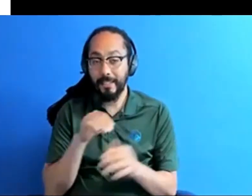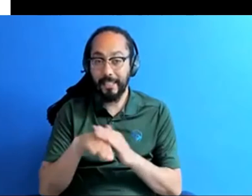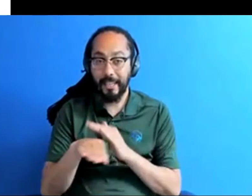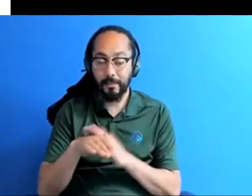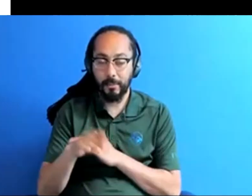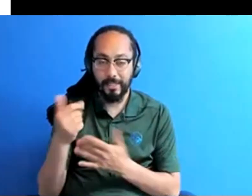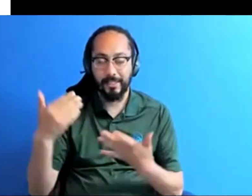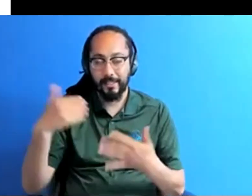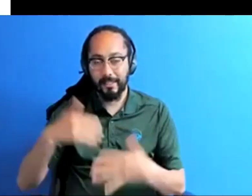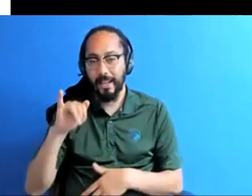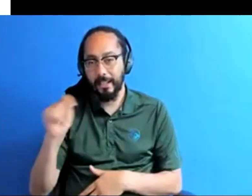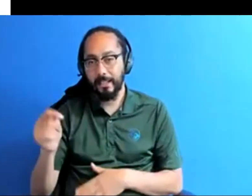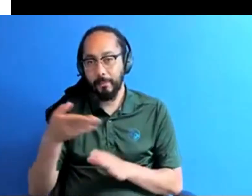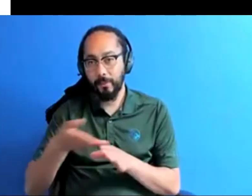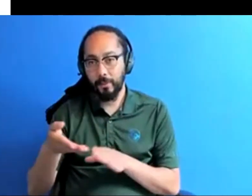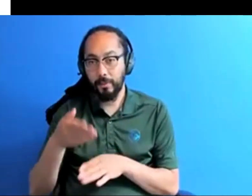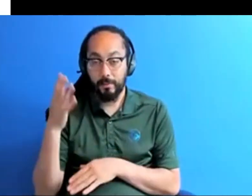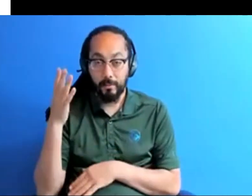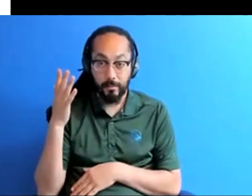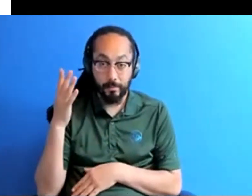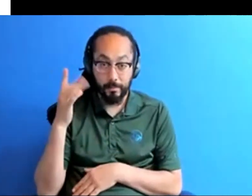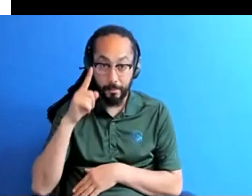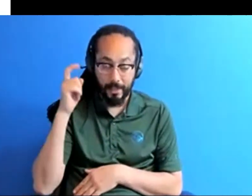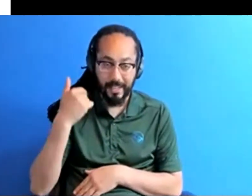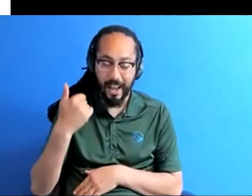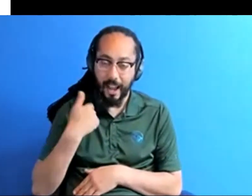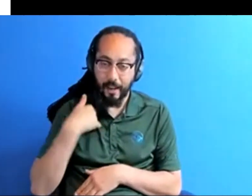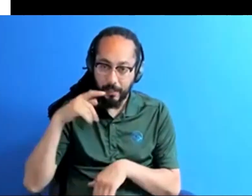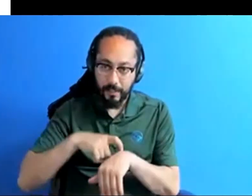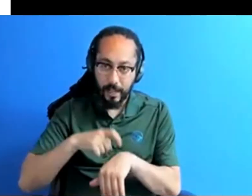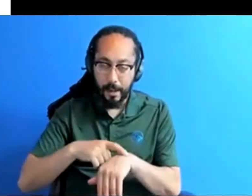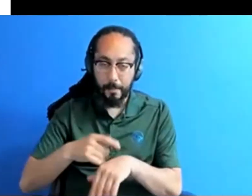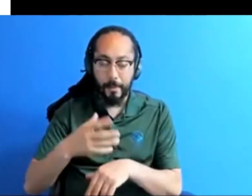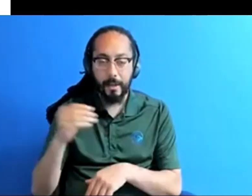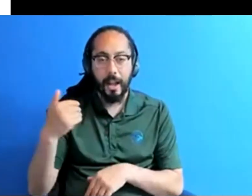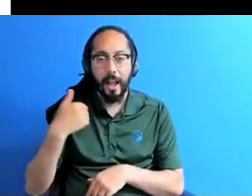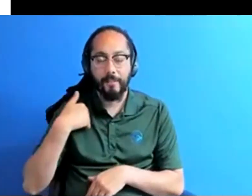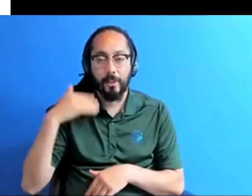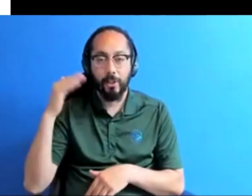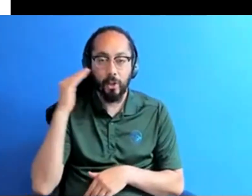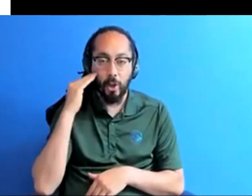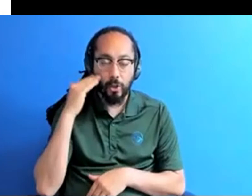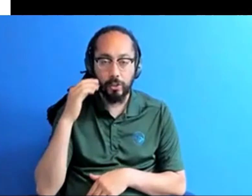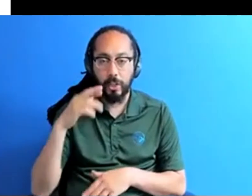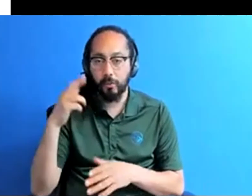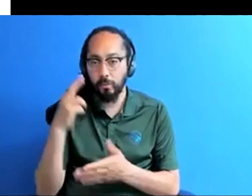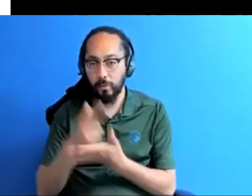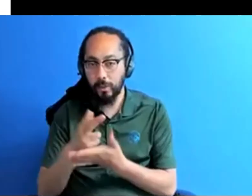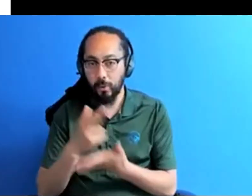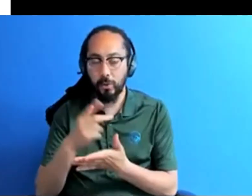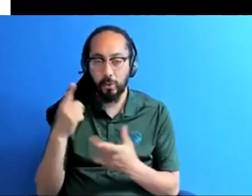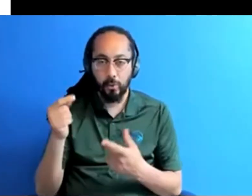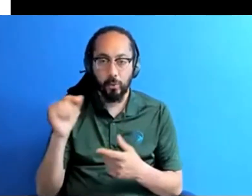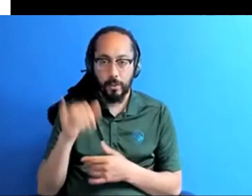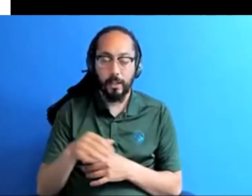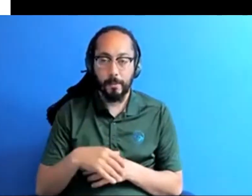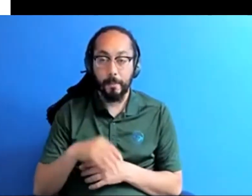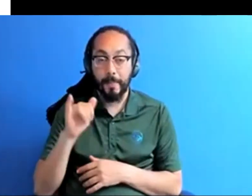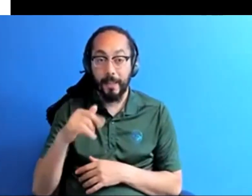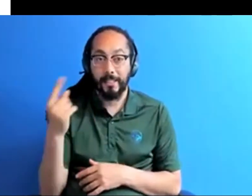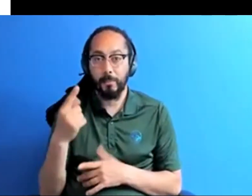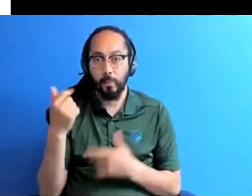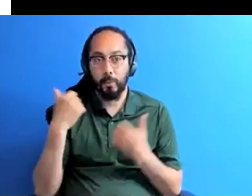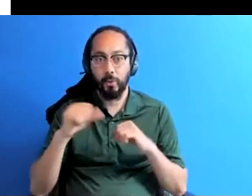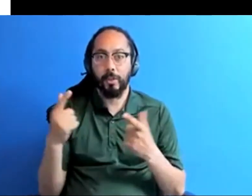because I have the time and I have the knowledge and resources to do that. So that's something that we're trying. But